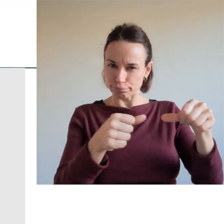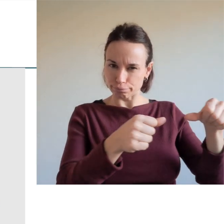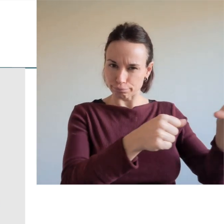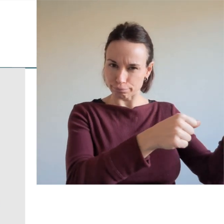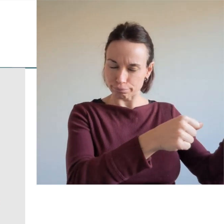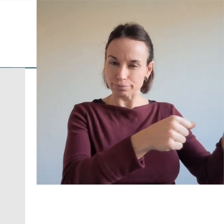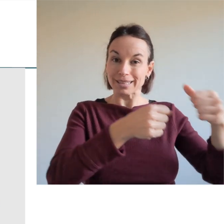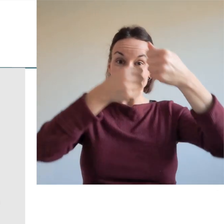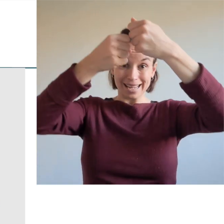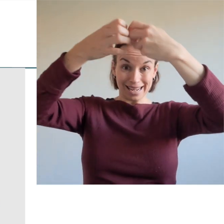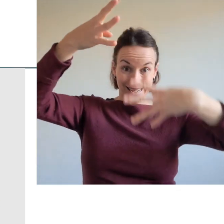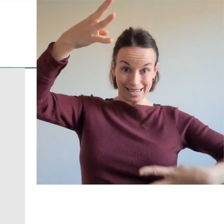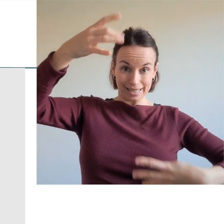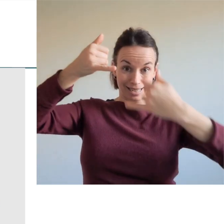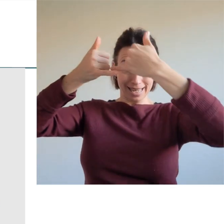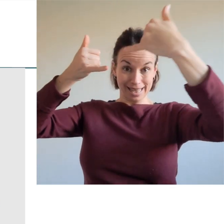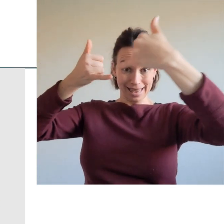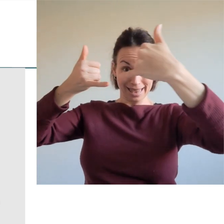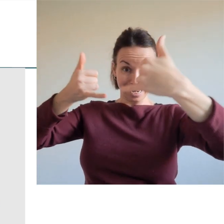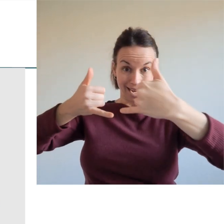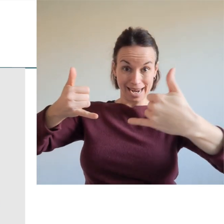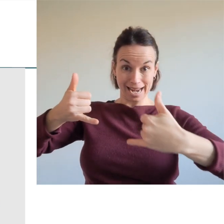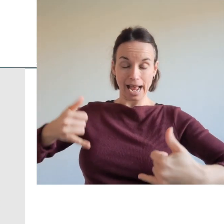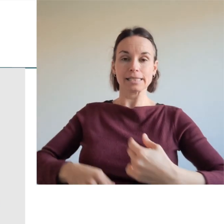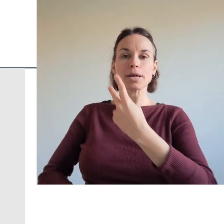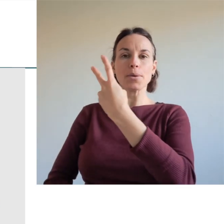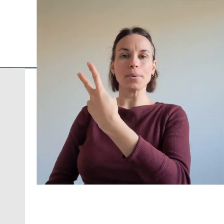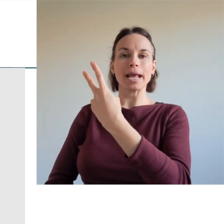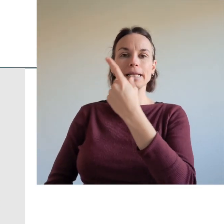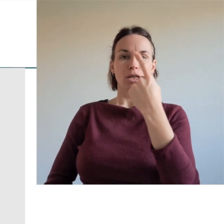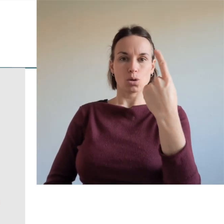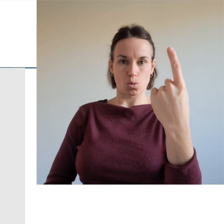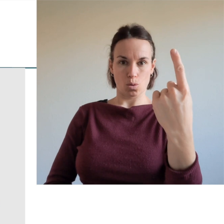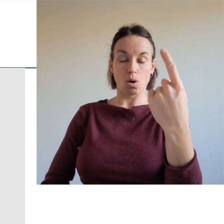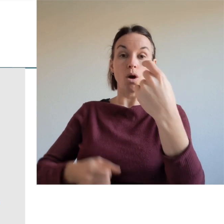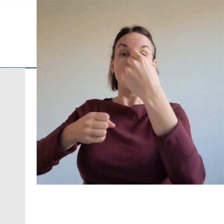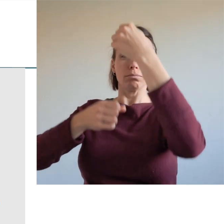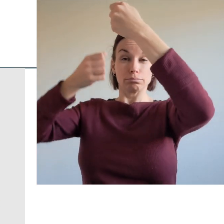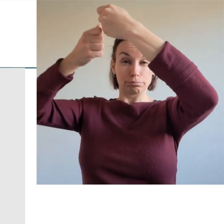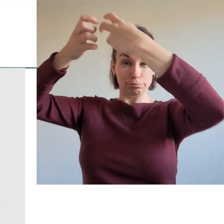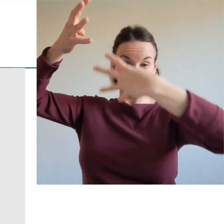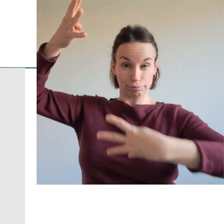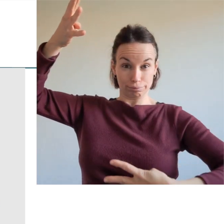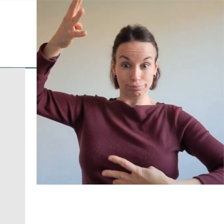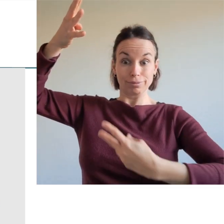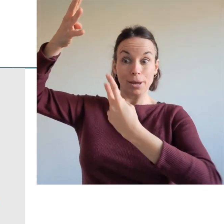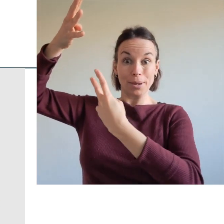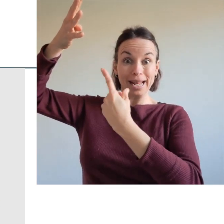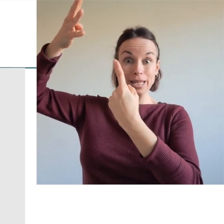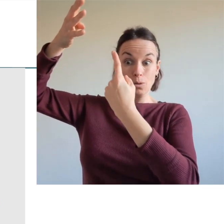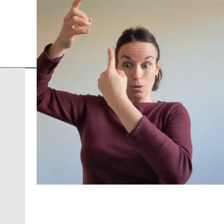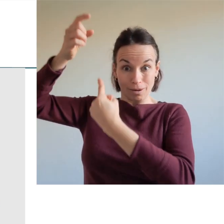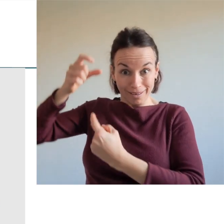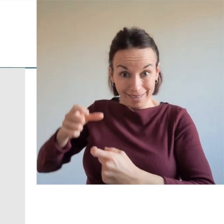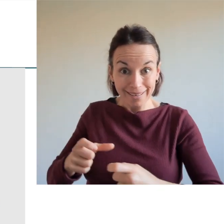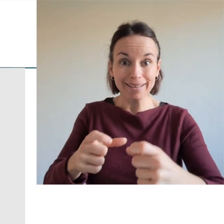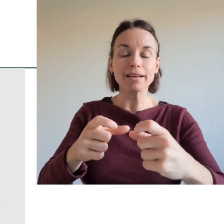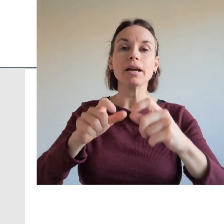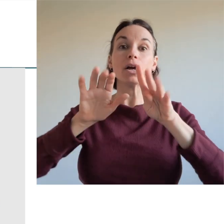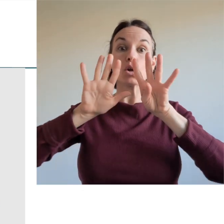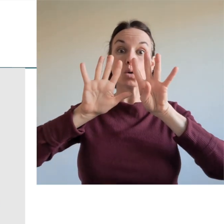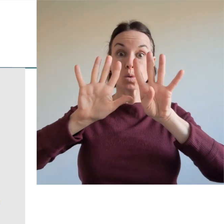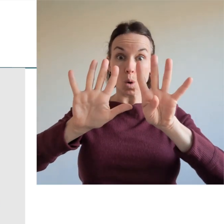total of 21 tiers, 9 of which were specific for nominal markers.